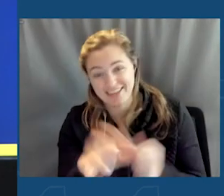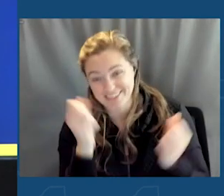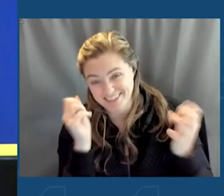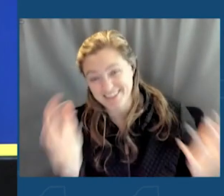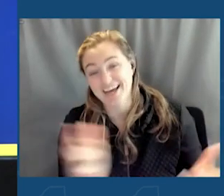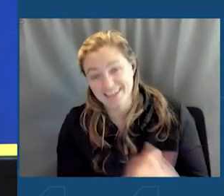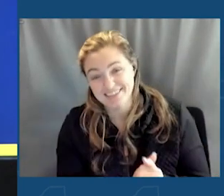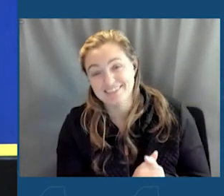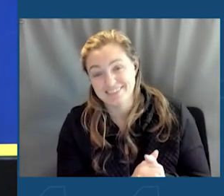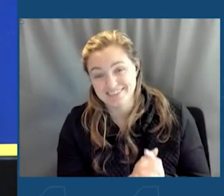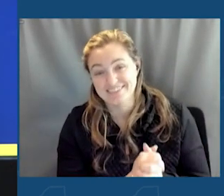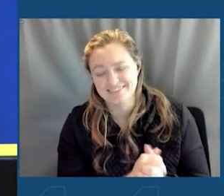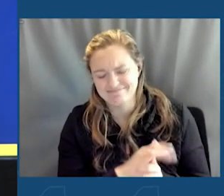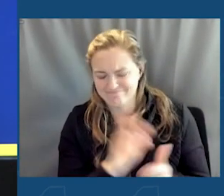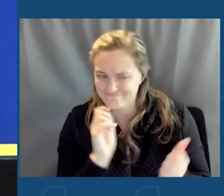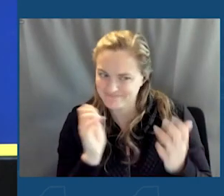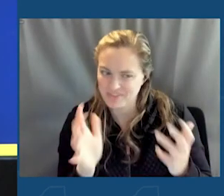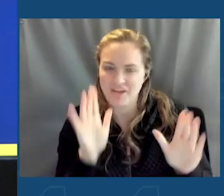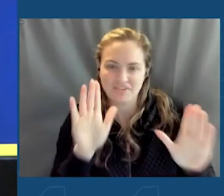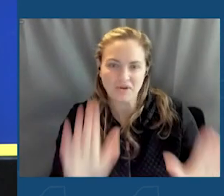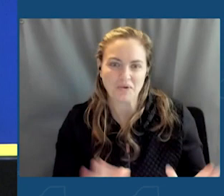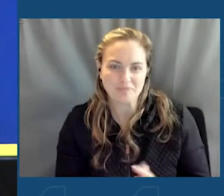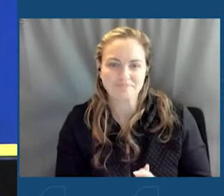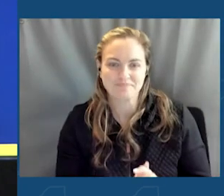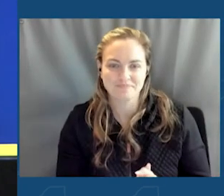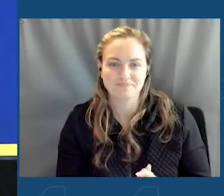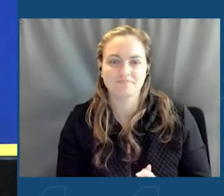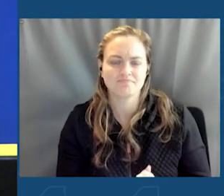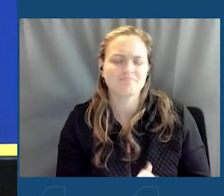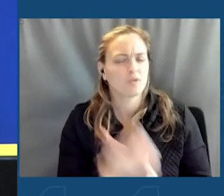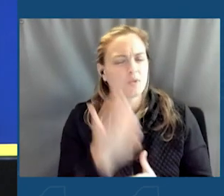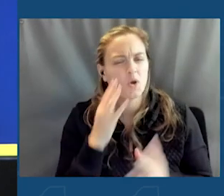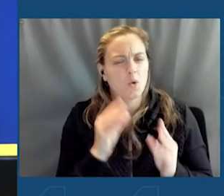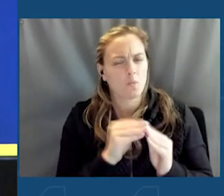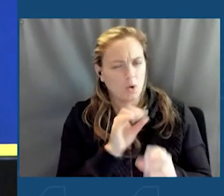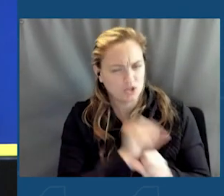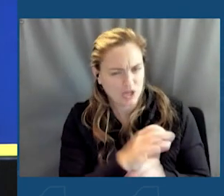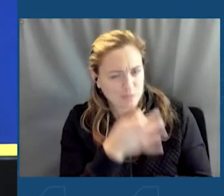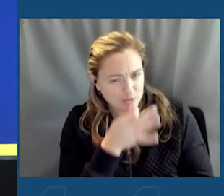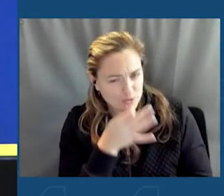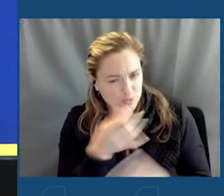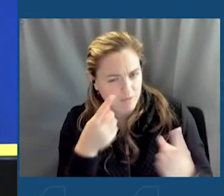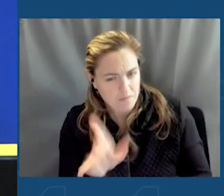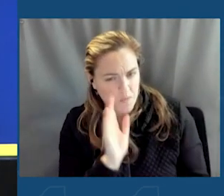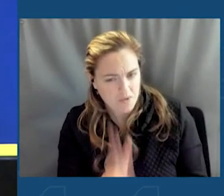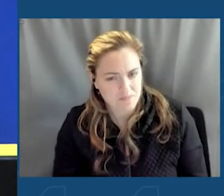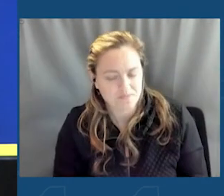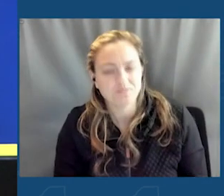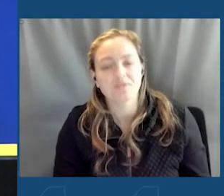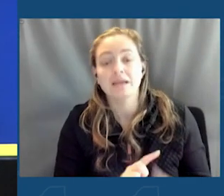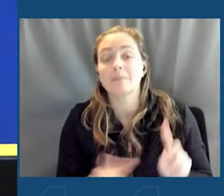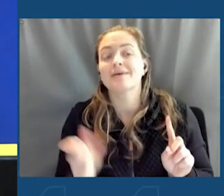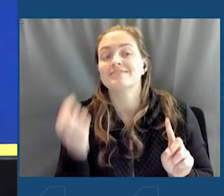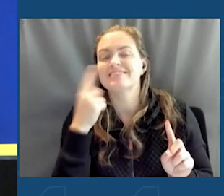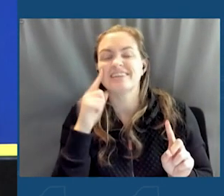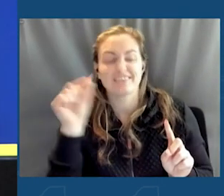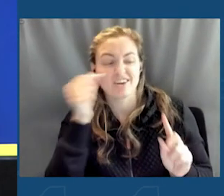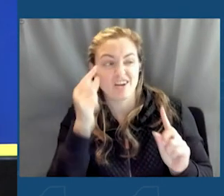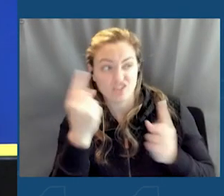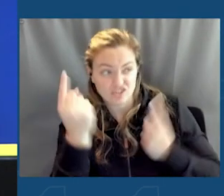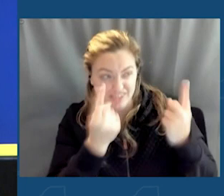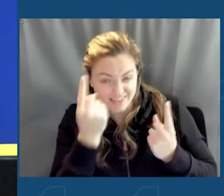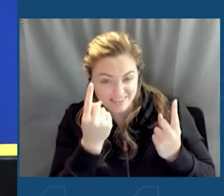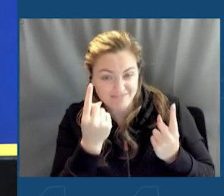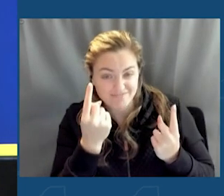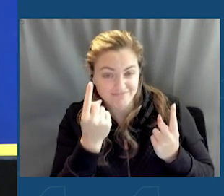we're talking about here. That's incredible, and we know more will be coming. But what the governor is thinking about, and